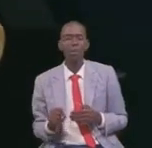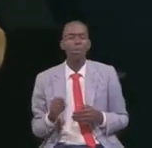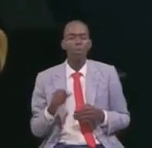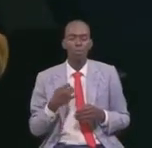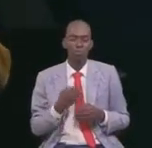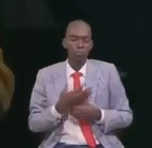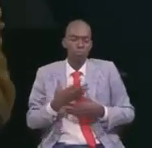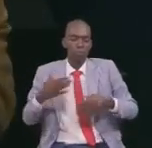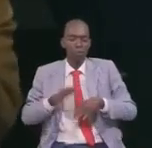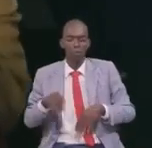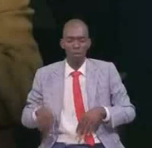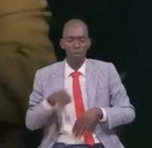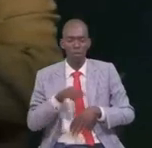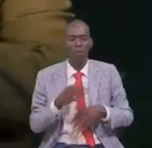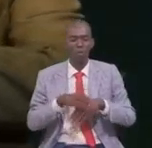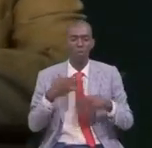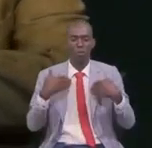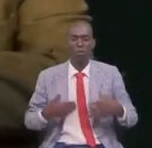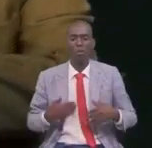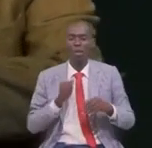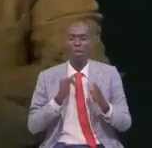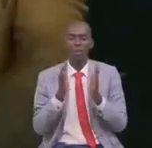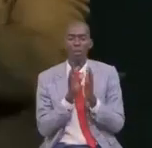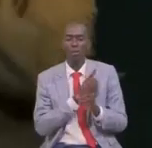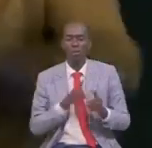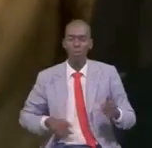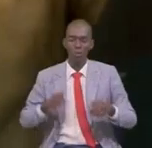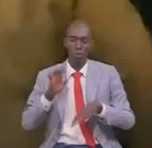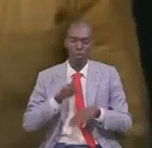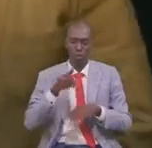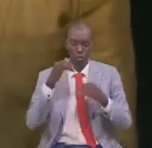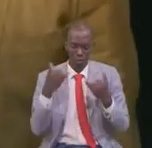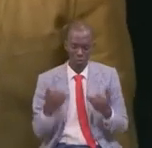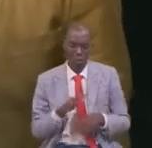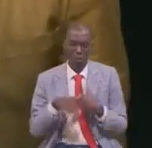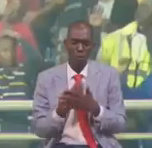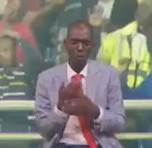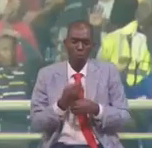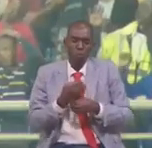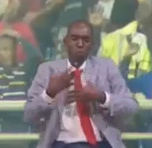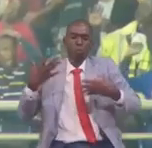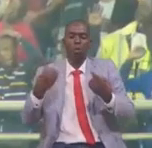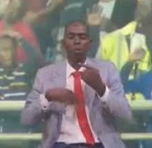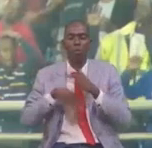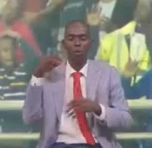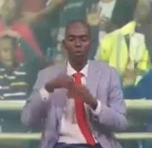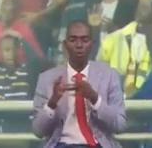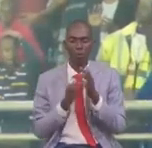pray the Lord touch you right now. All the swelling, come out in Jesus' name.